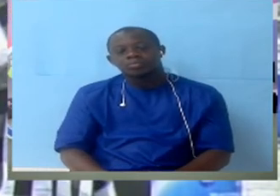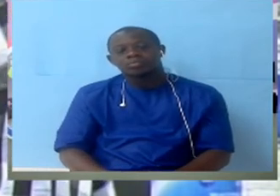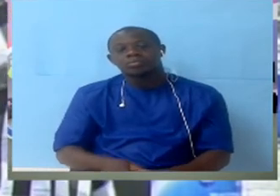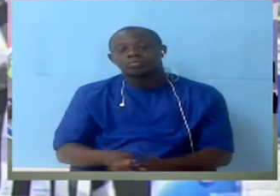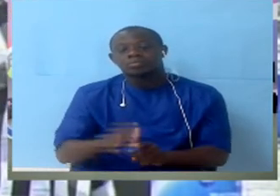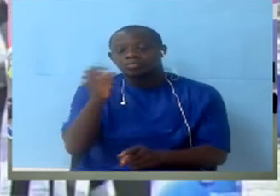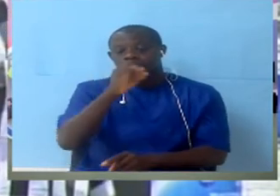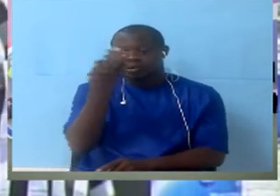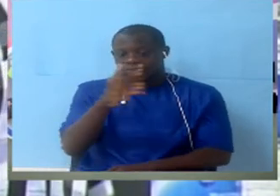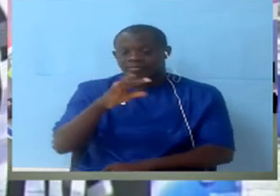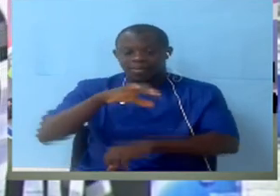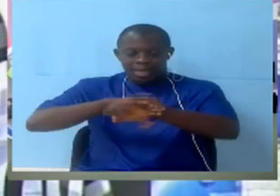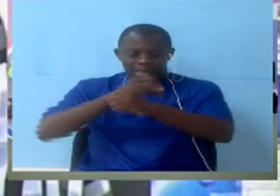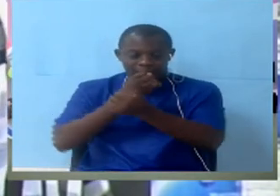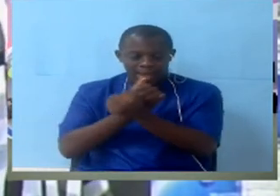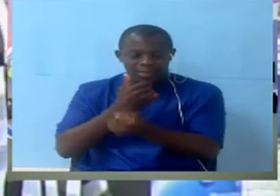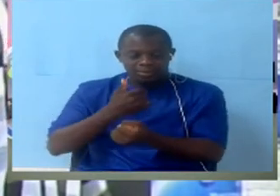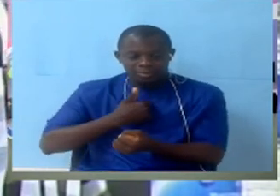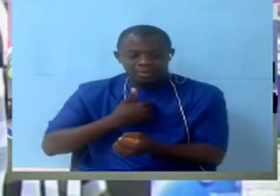Because if I am arrested,